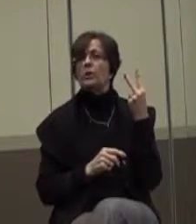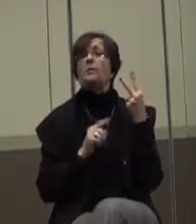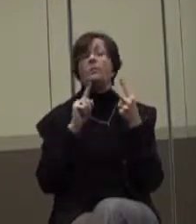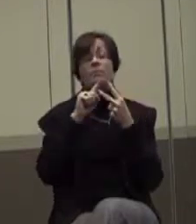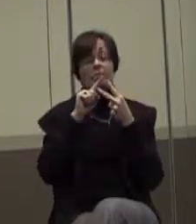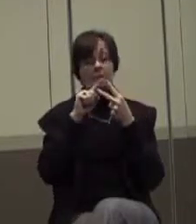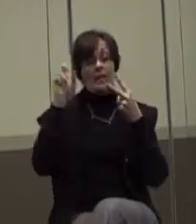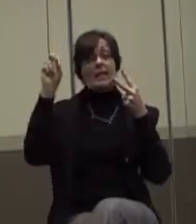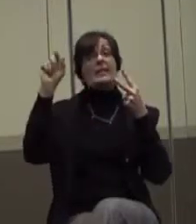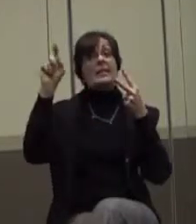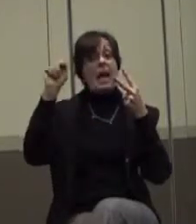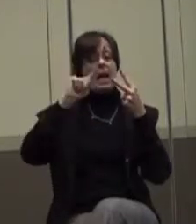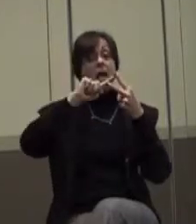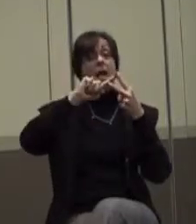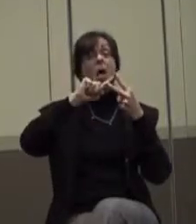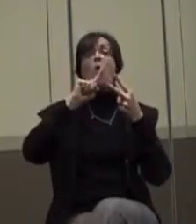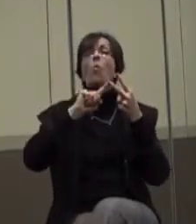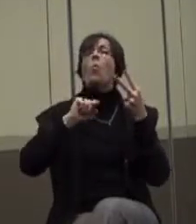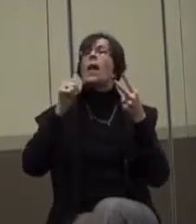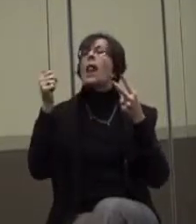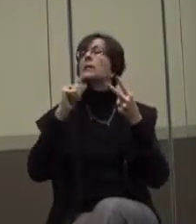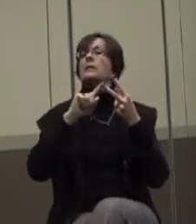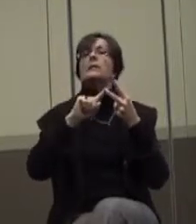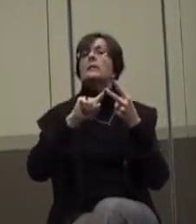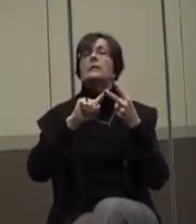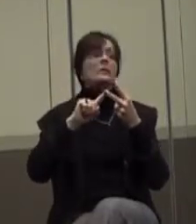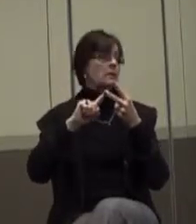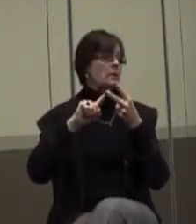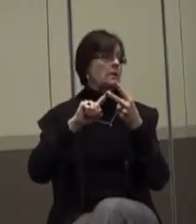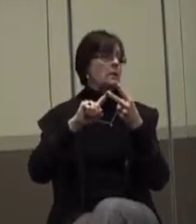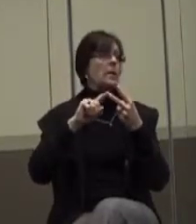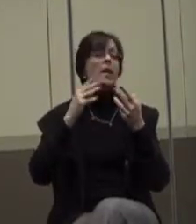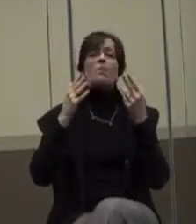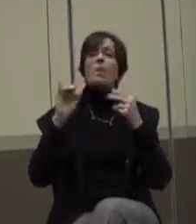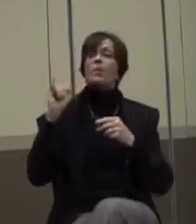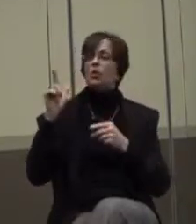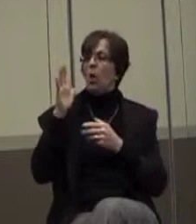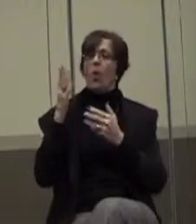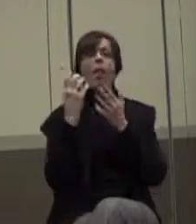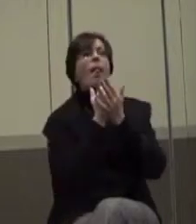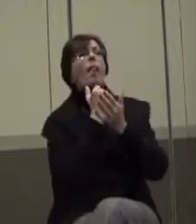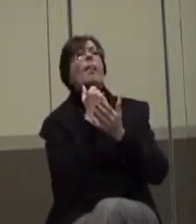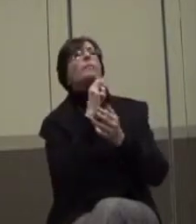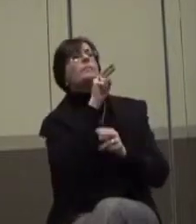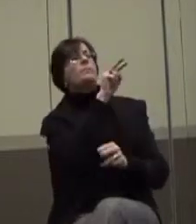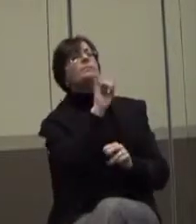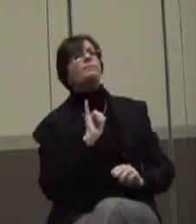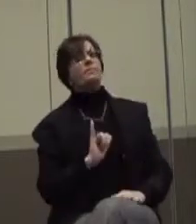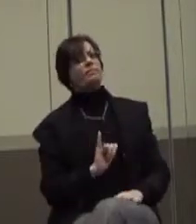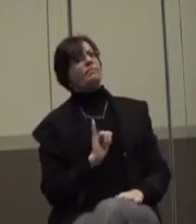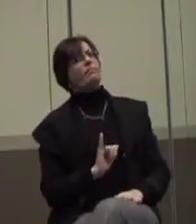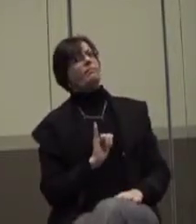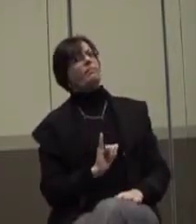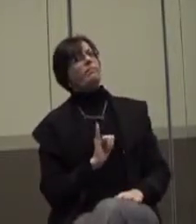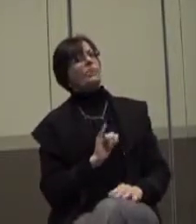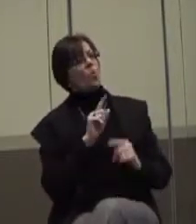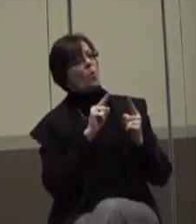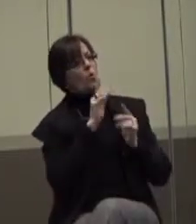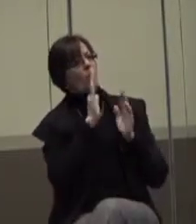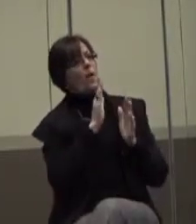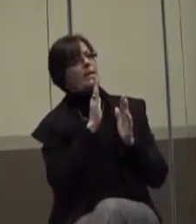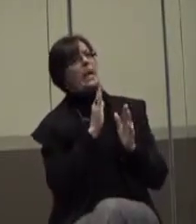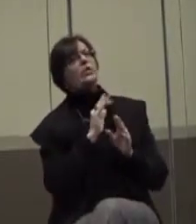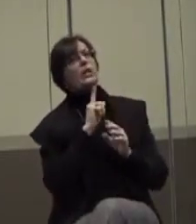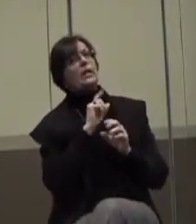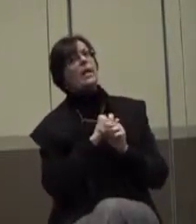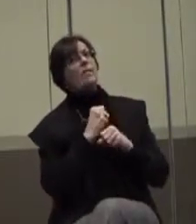I'll get data. What else might I be getting? I can see what works. I might be giving Jill a chance to say, wow, when you actually pay attention to this, it